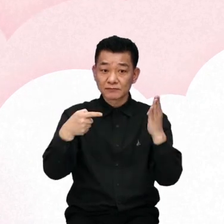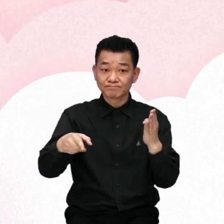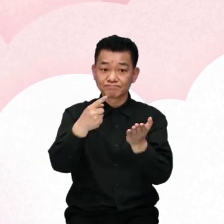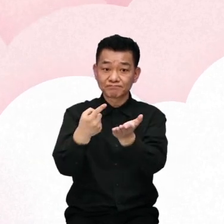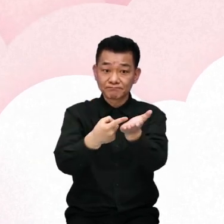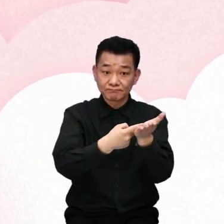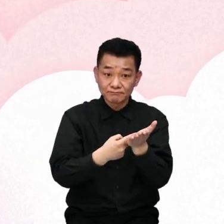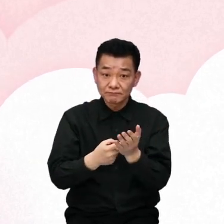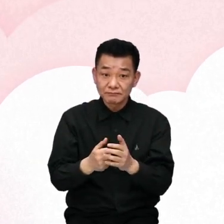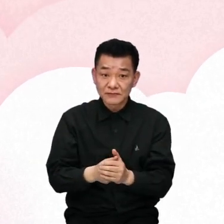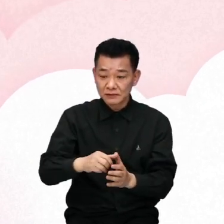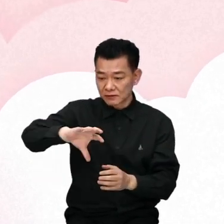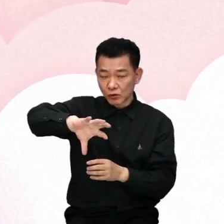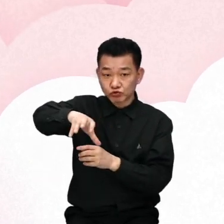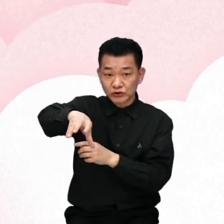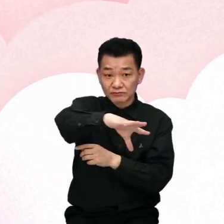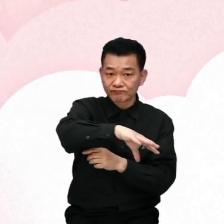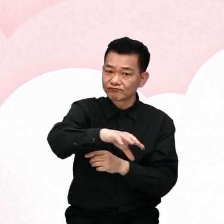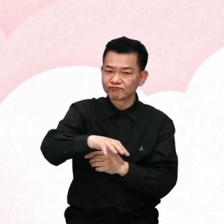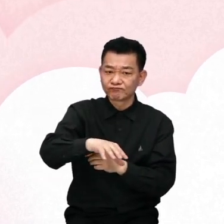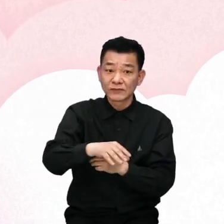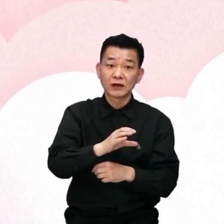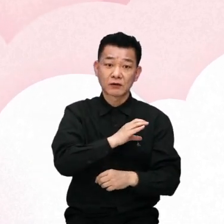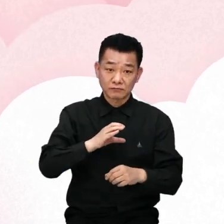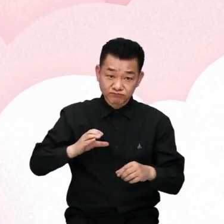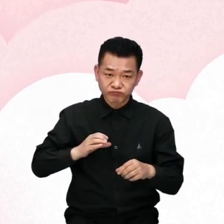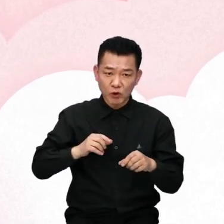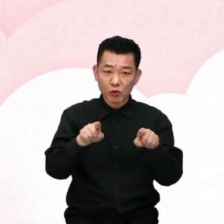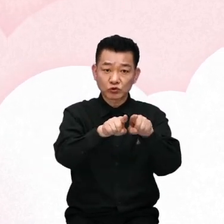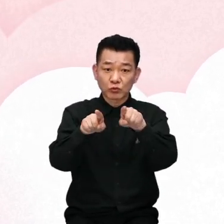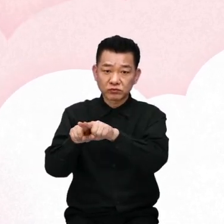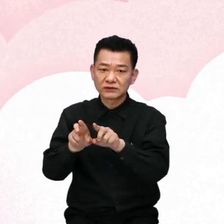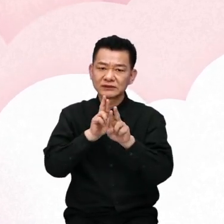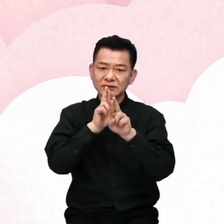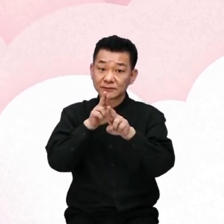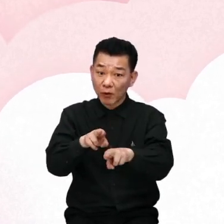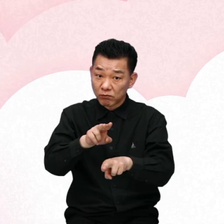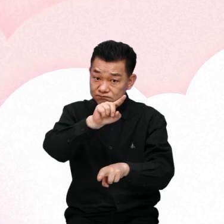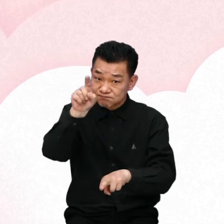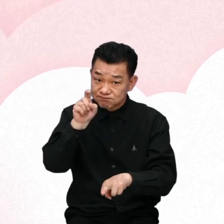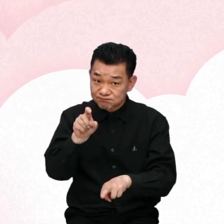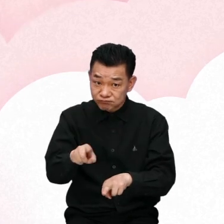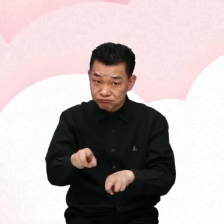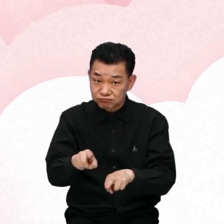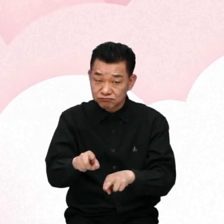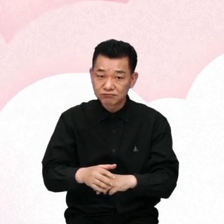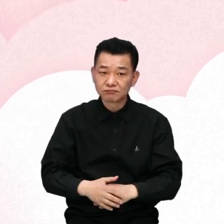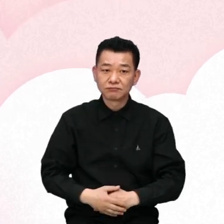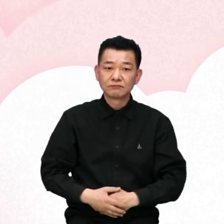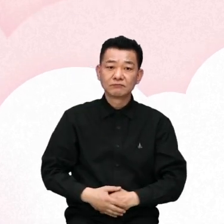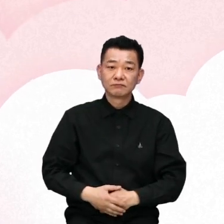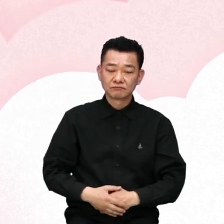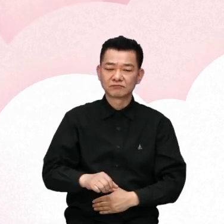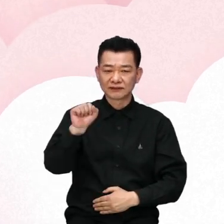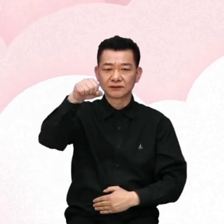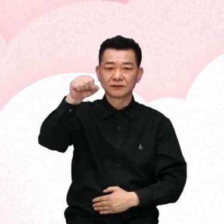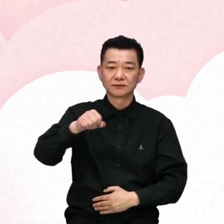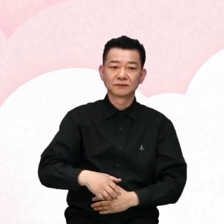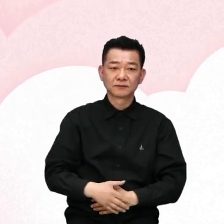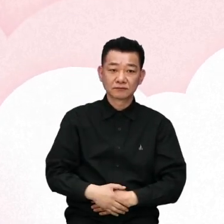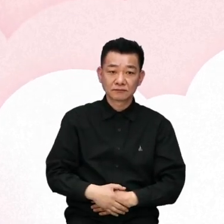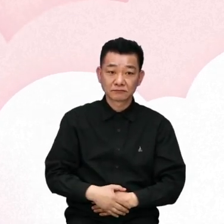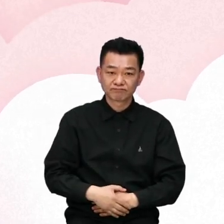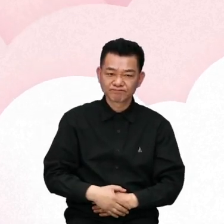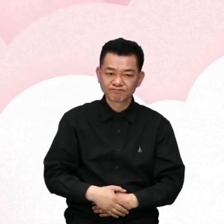So not only the states parties, but also the Committee has to submit a report regularly? That's